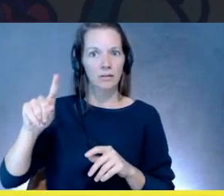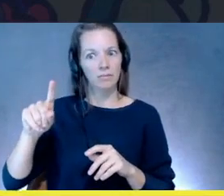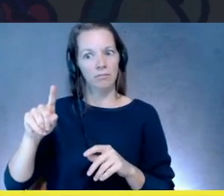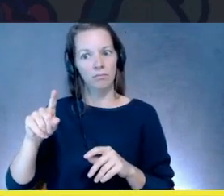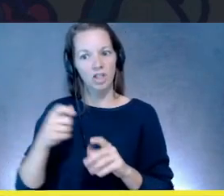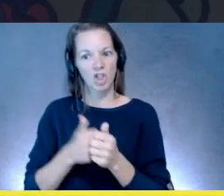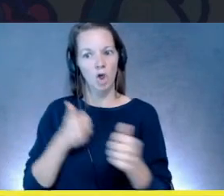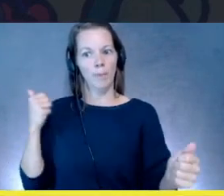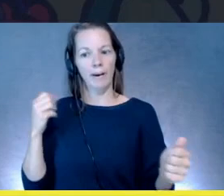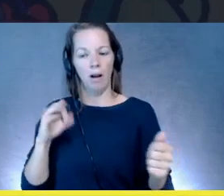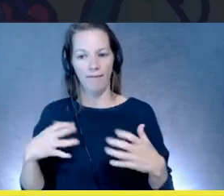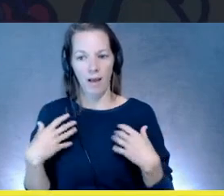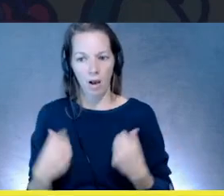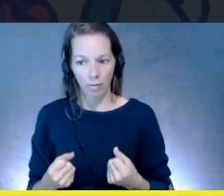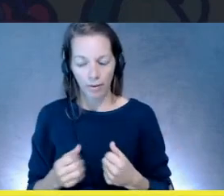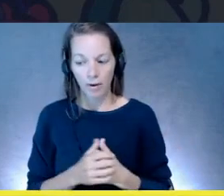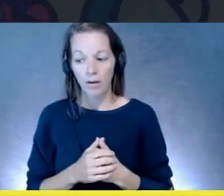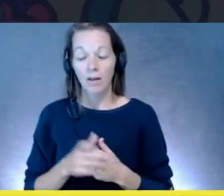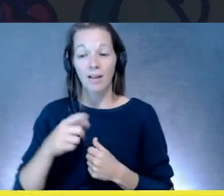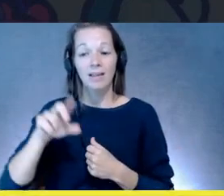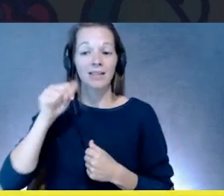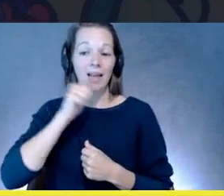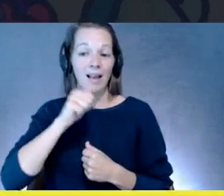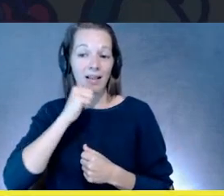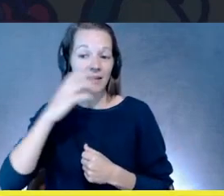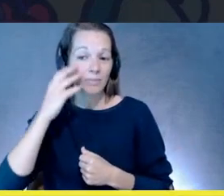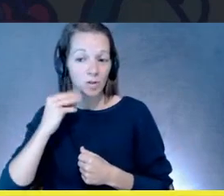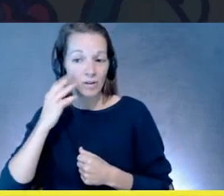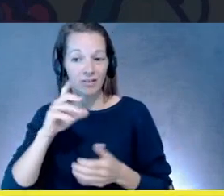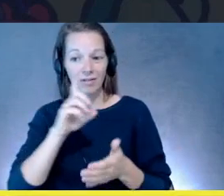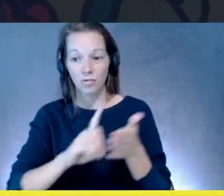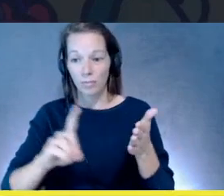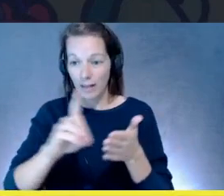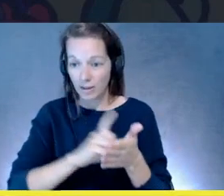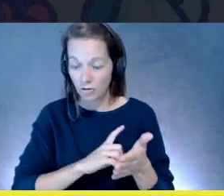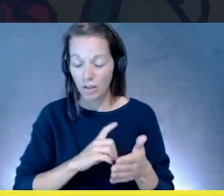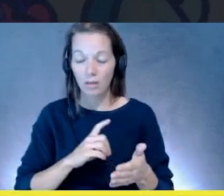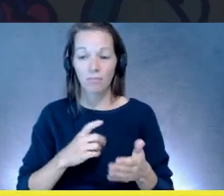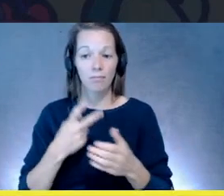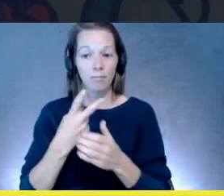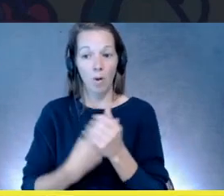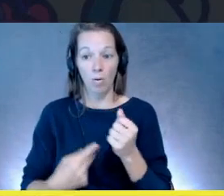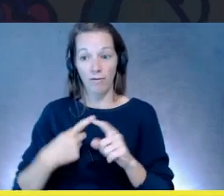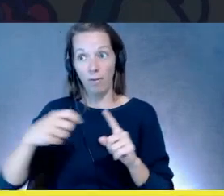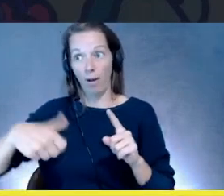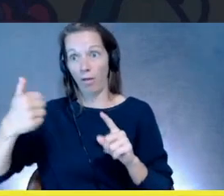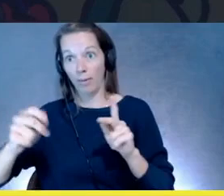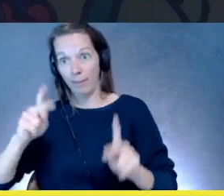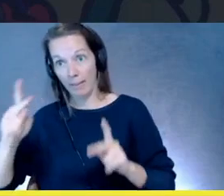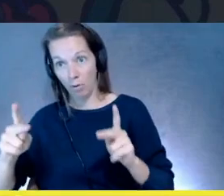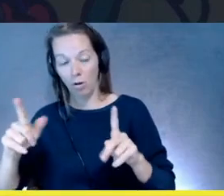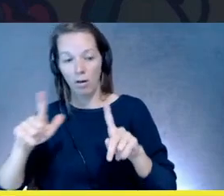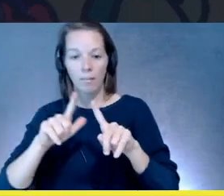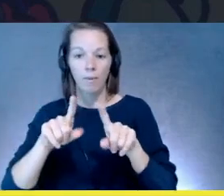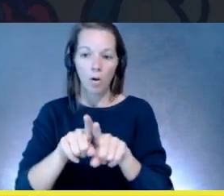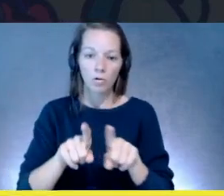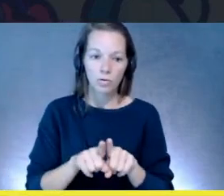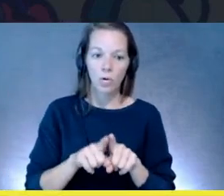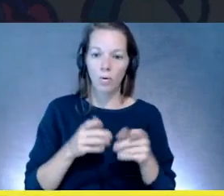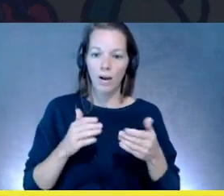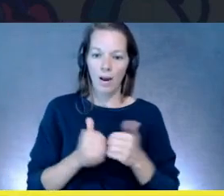just to say that these daily experiences of discrimination, both from other people, but also the way that they're built